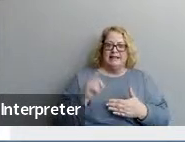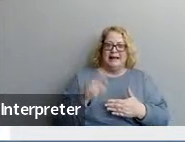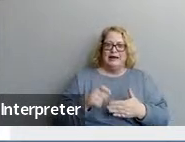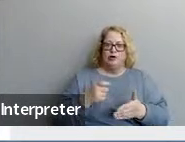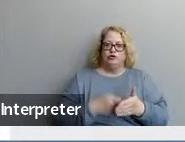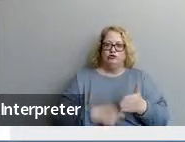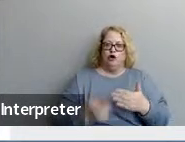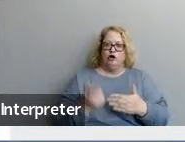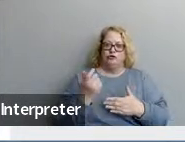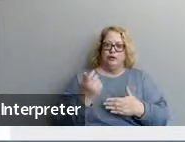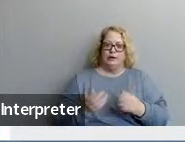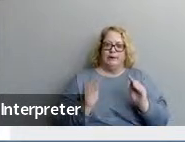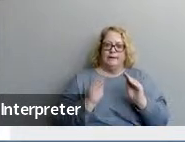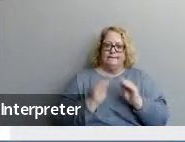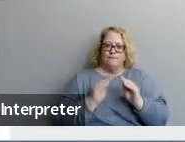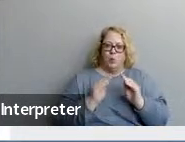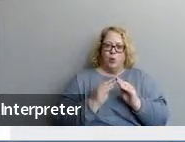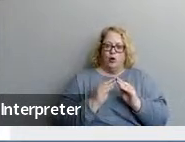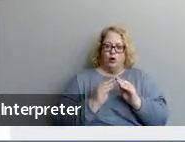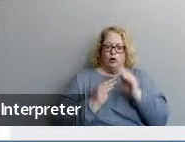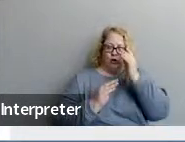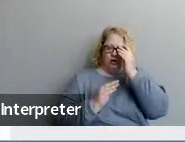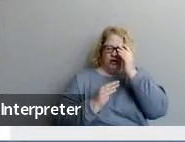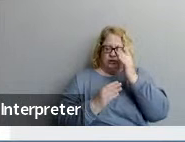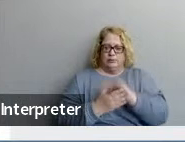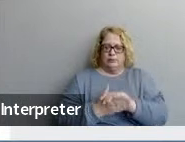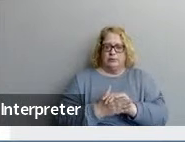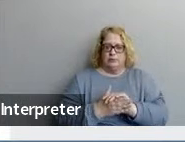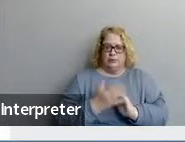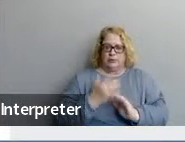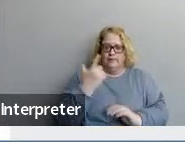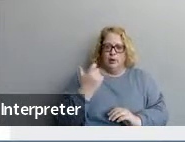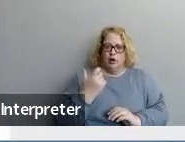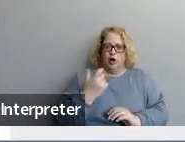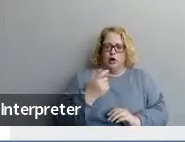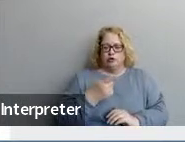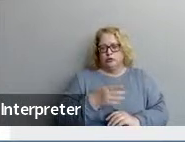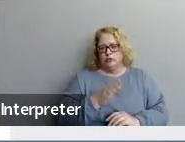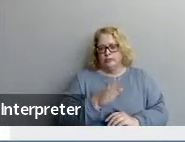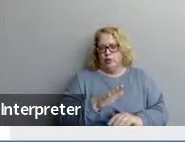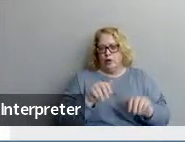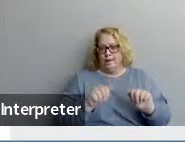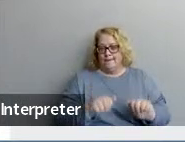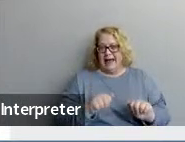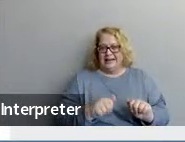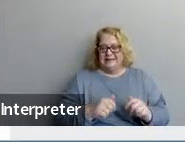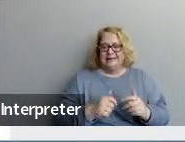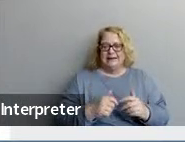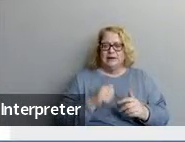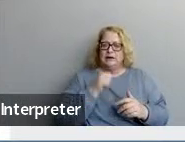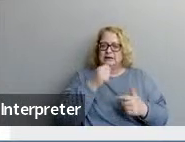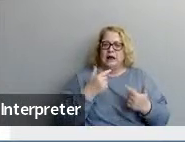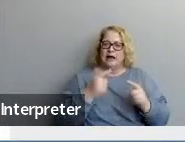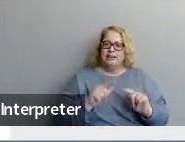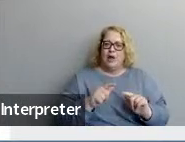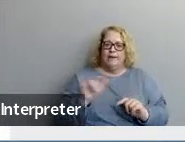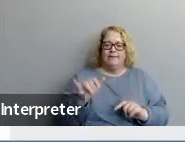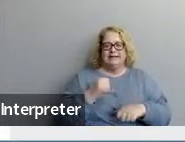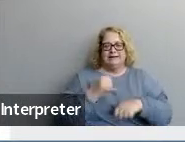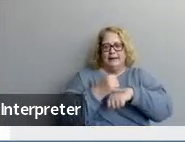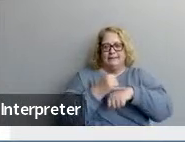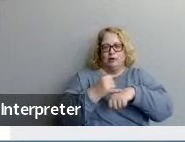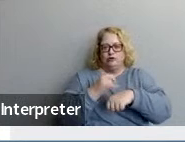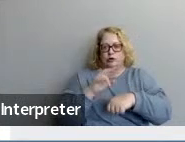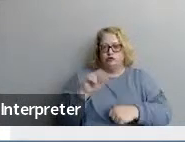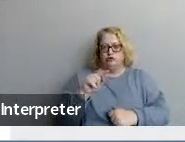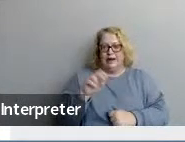to charge a little bit more because their capacity, even within the banking structure, doesn't allow them the same interest